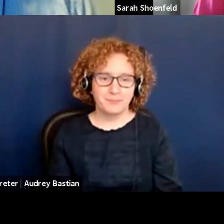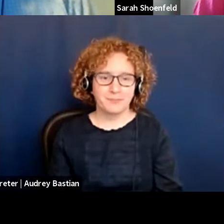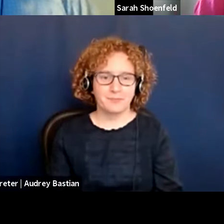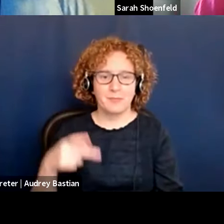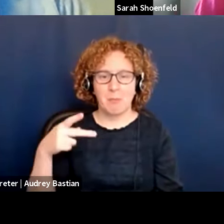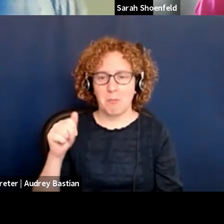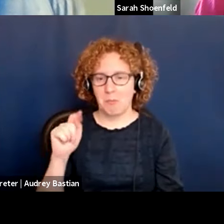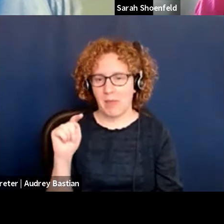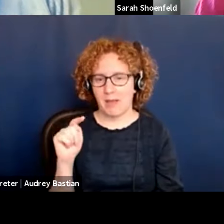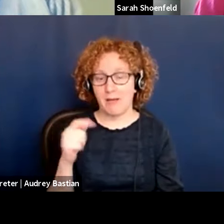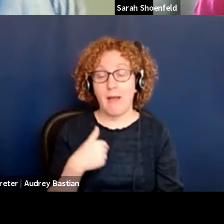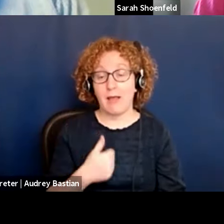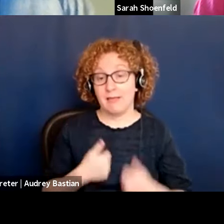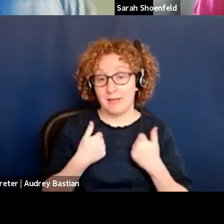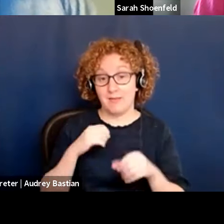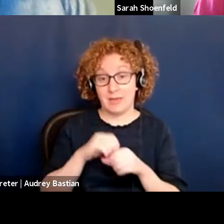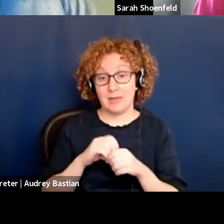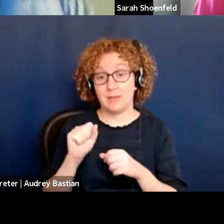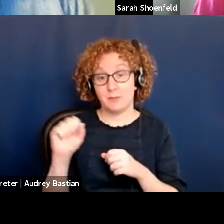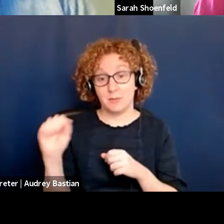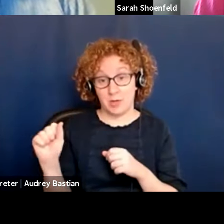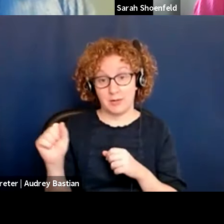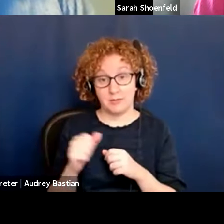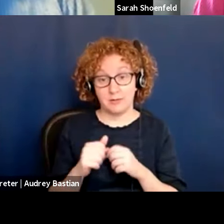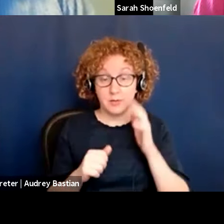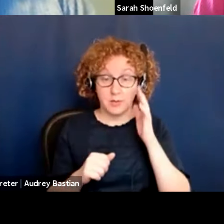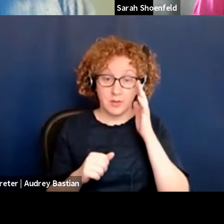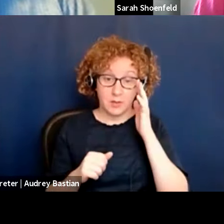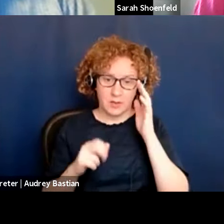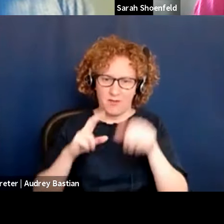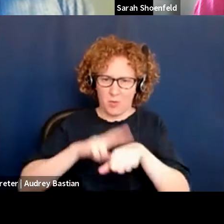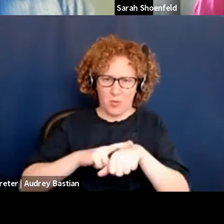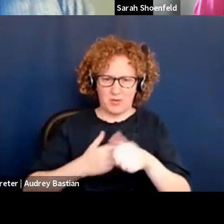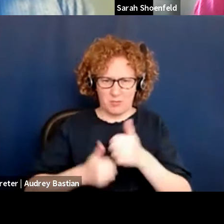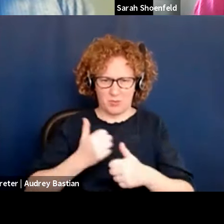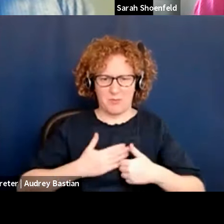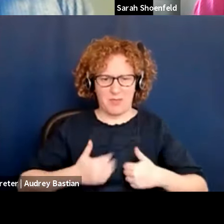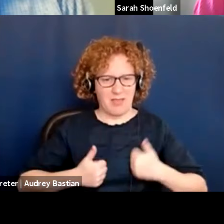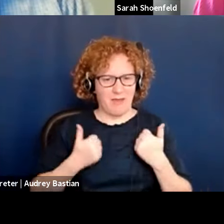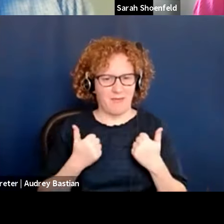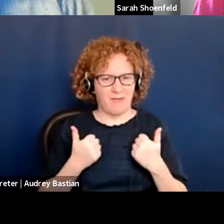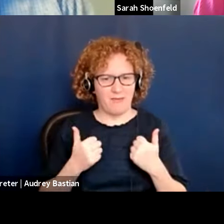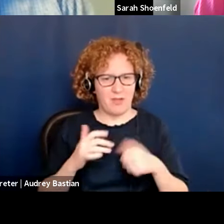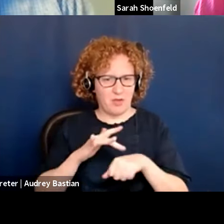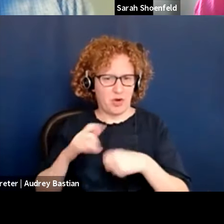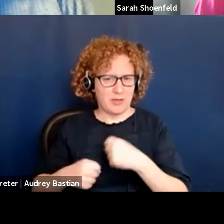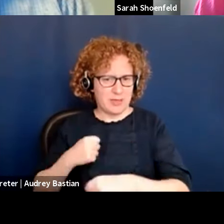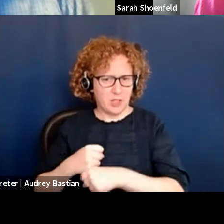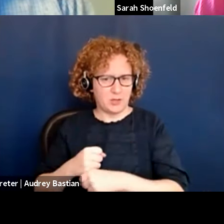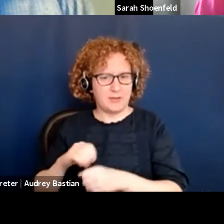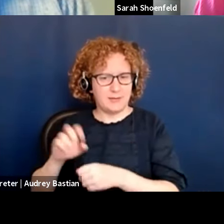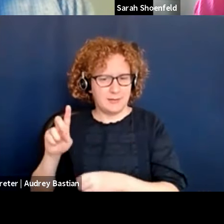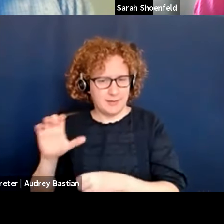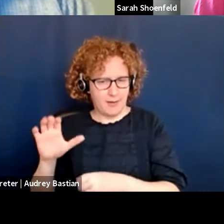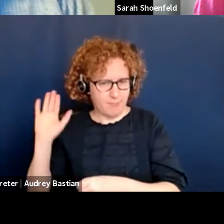I live in Silver Spring, but of course most of my life was spent in my early years all in DC.